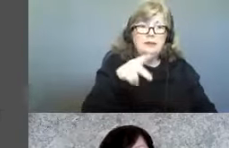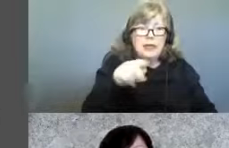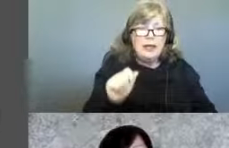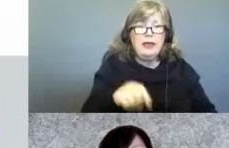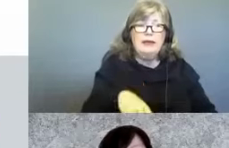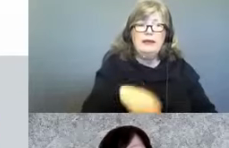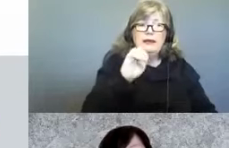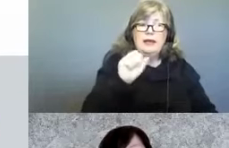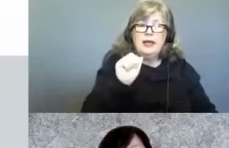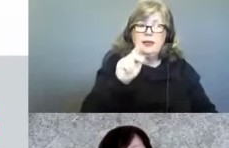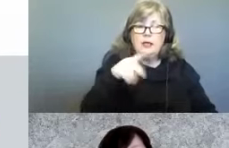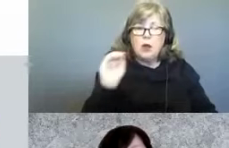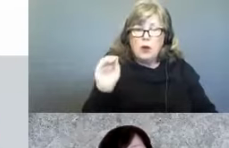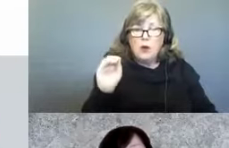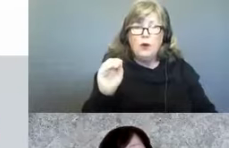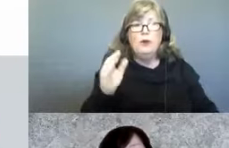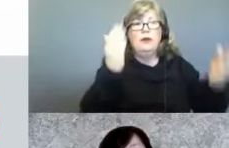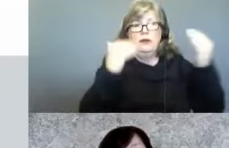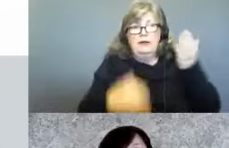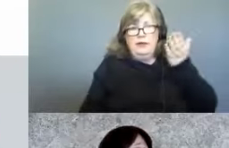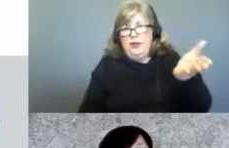find our information on the next slide as well.